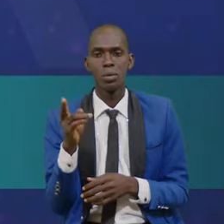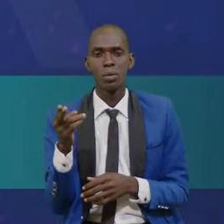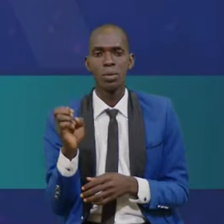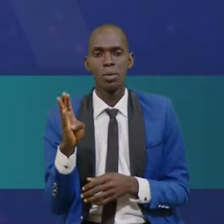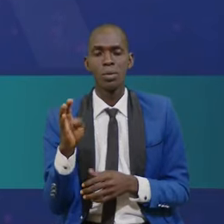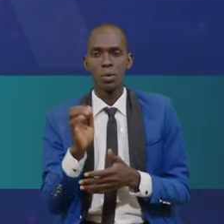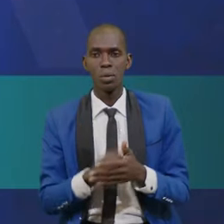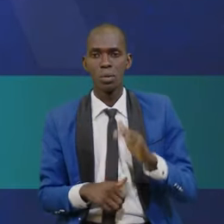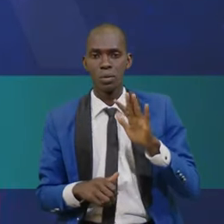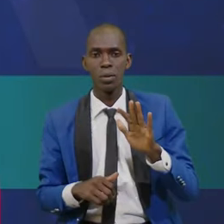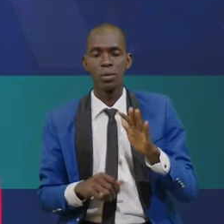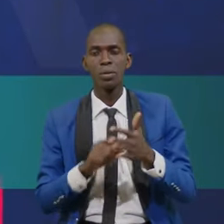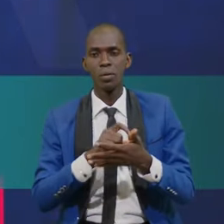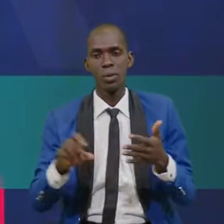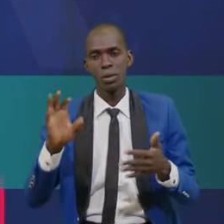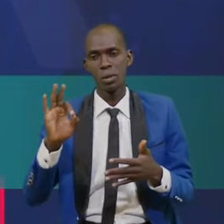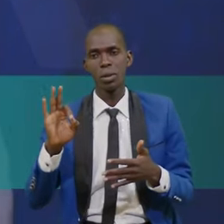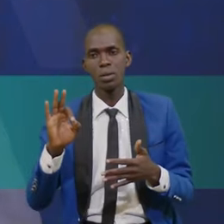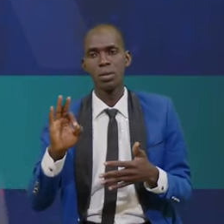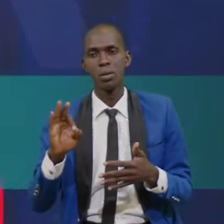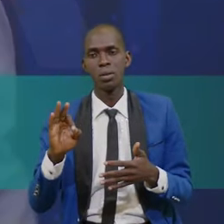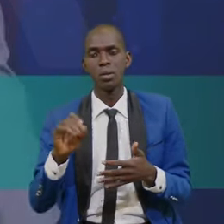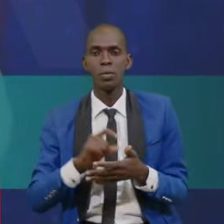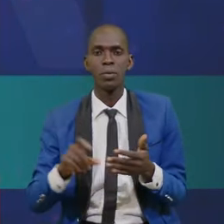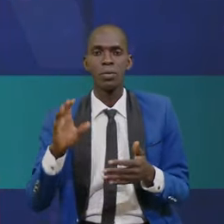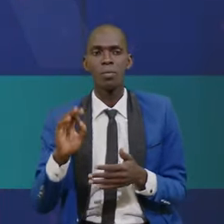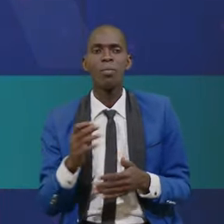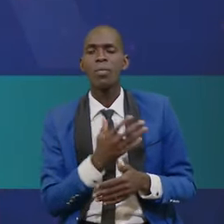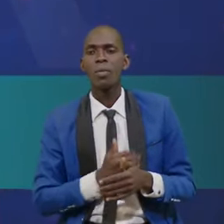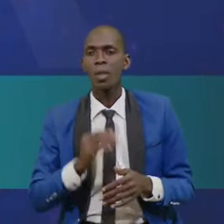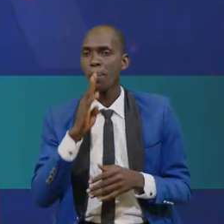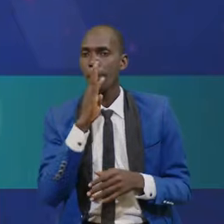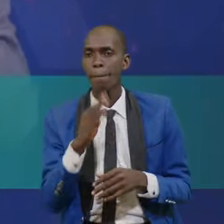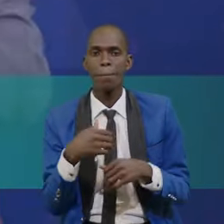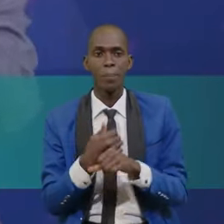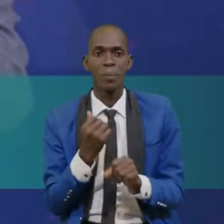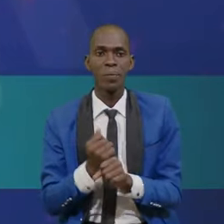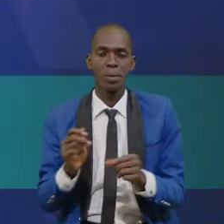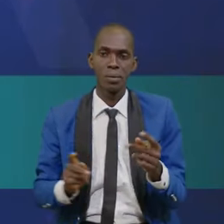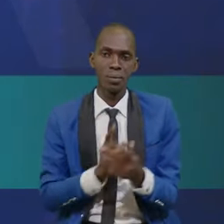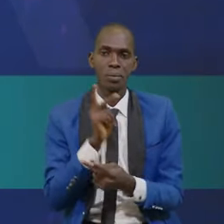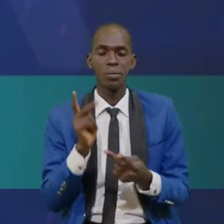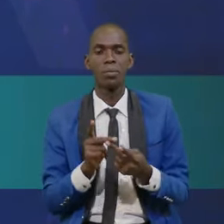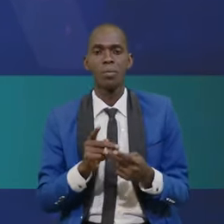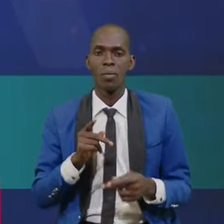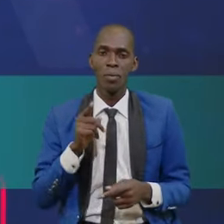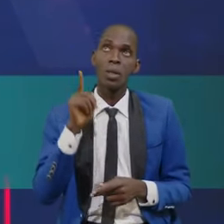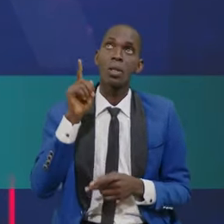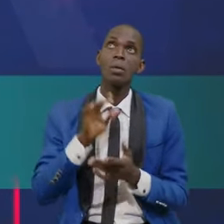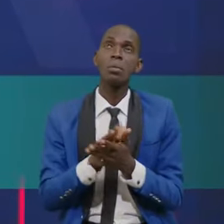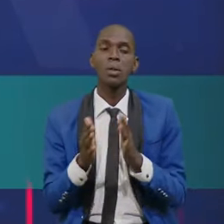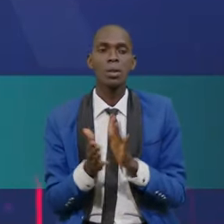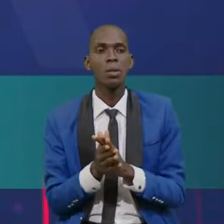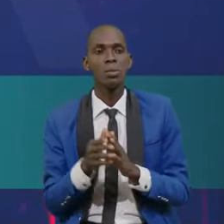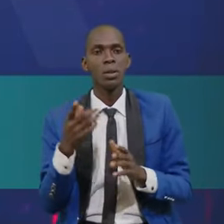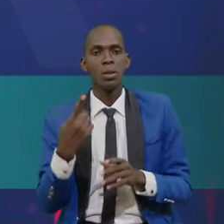chapter 5, verse 9. Look at verse 9. And being made perfect, he became the author